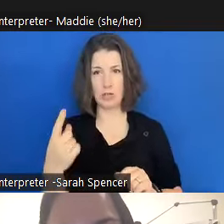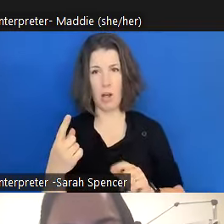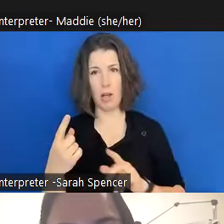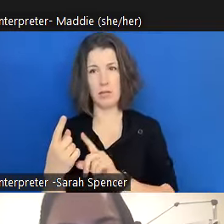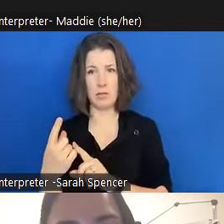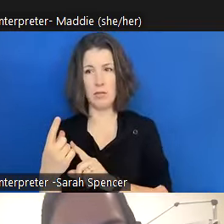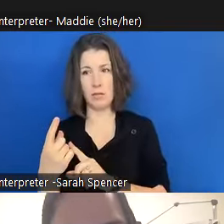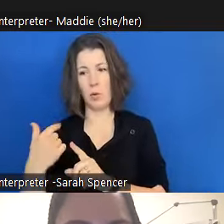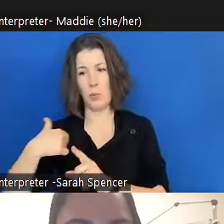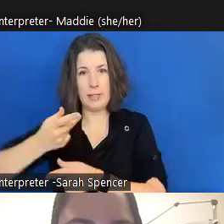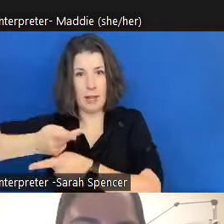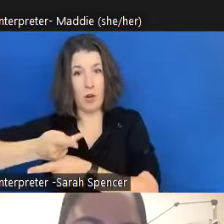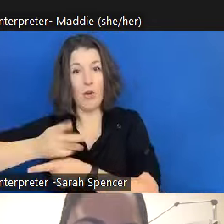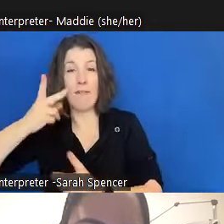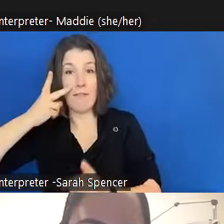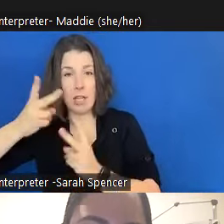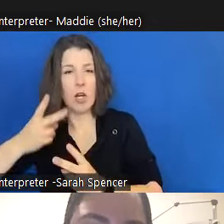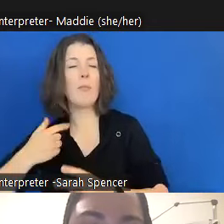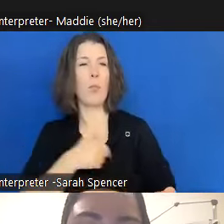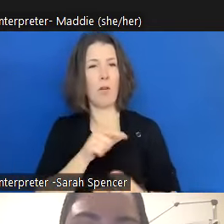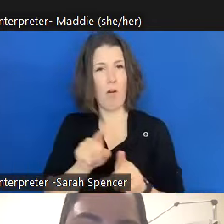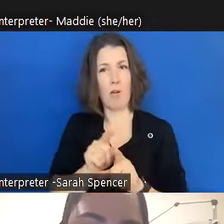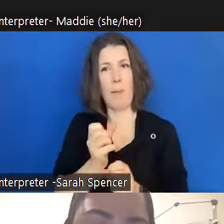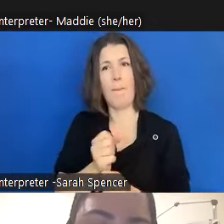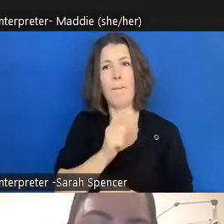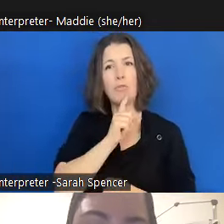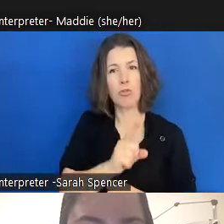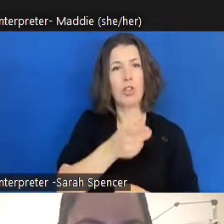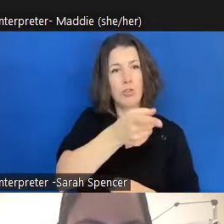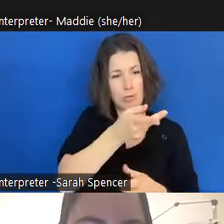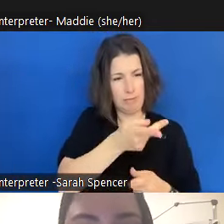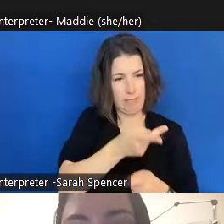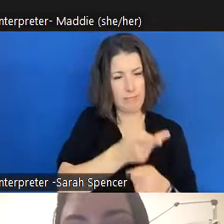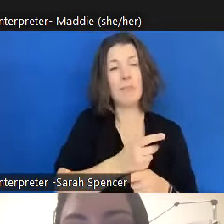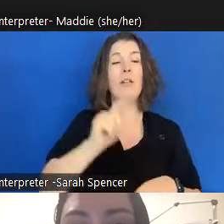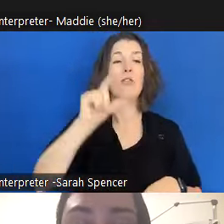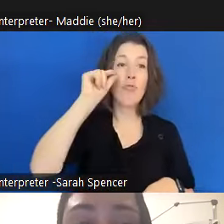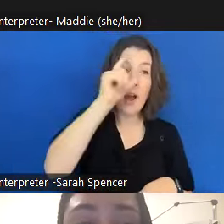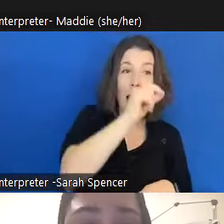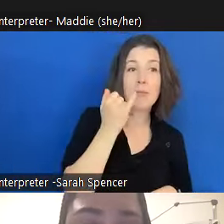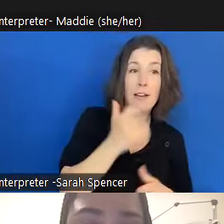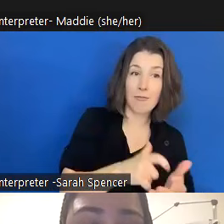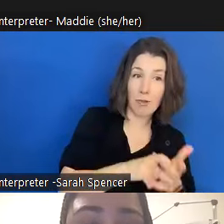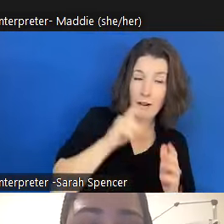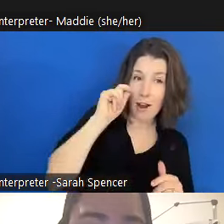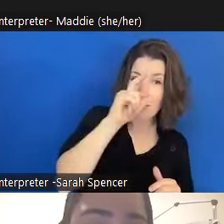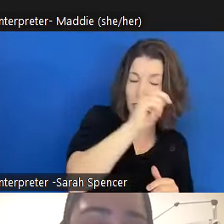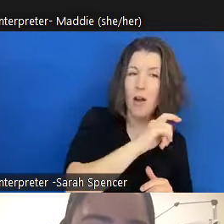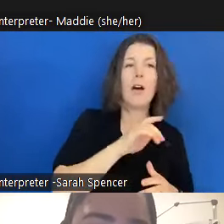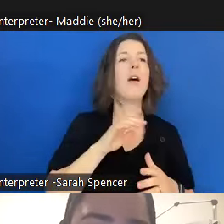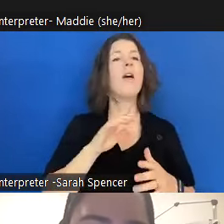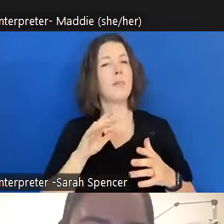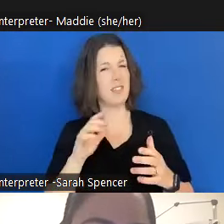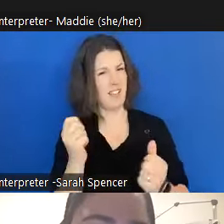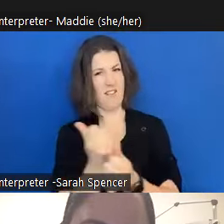taking care of your vision, we do want to make sure that you're taking the appropriate eye drops if you need to, or everything